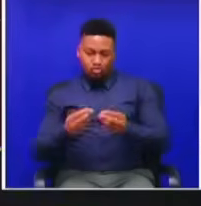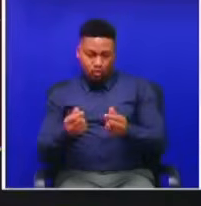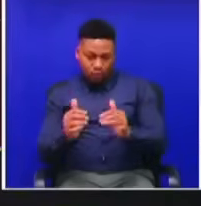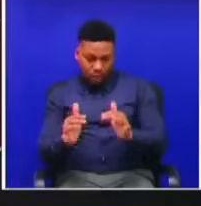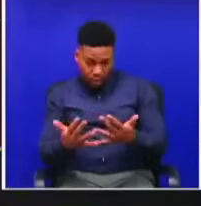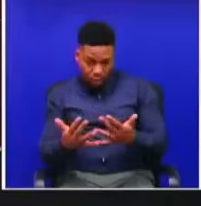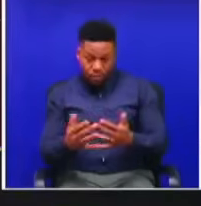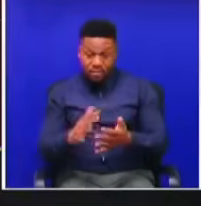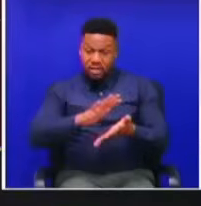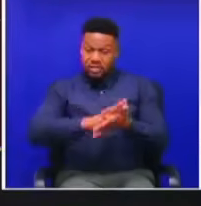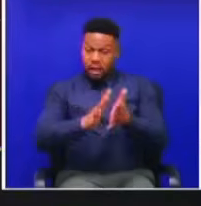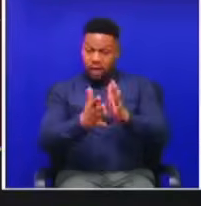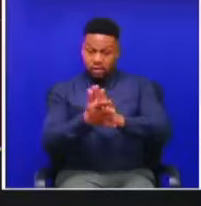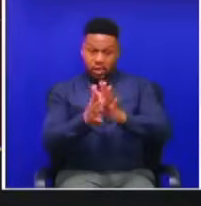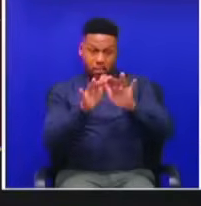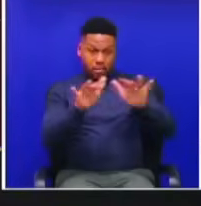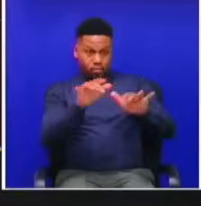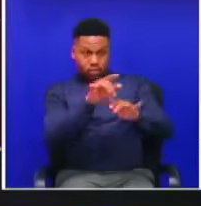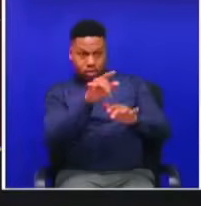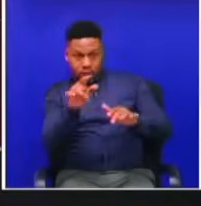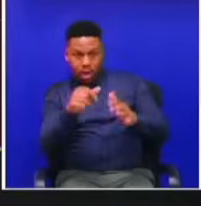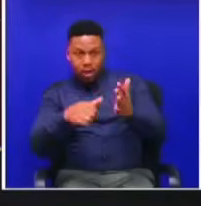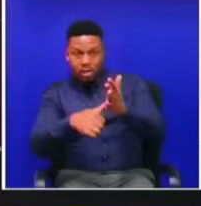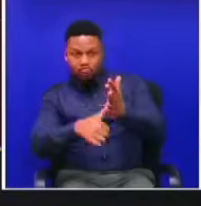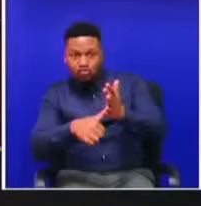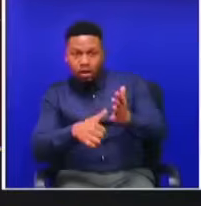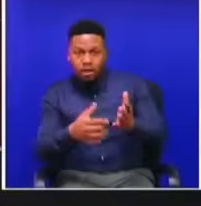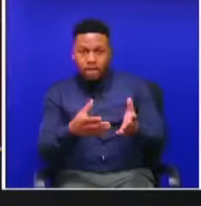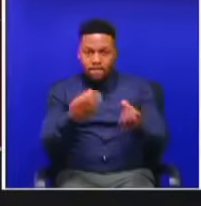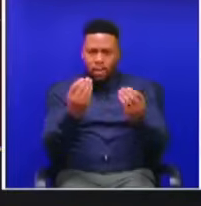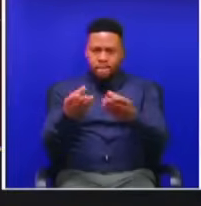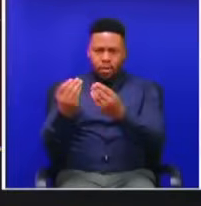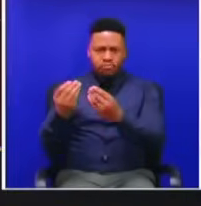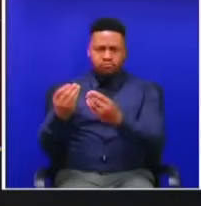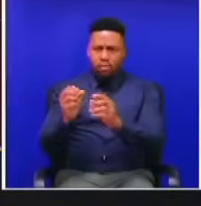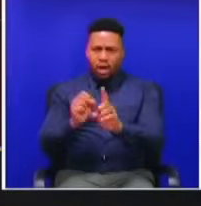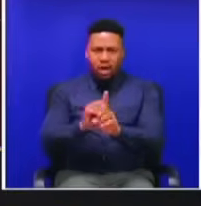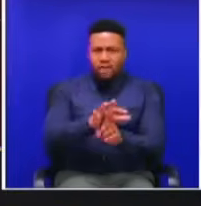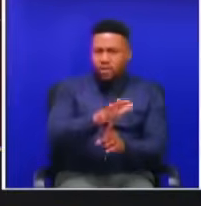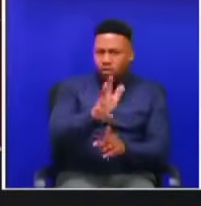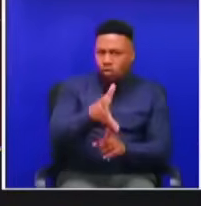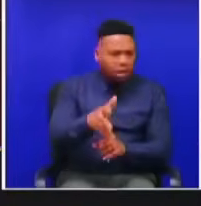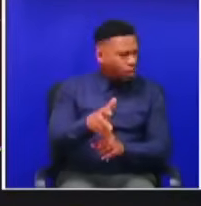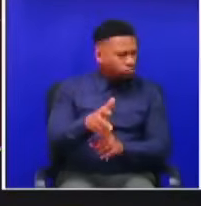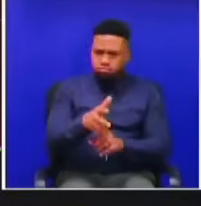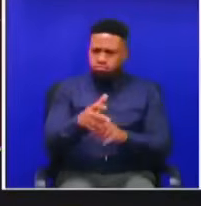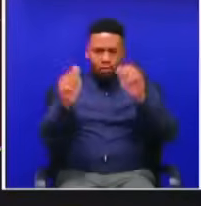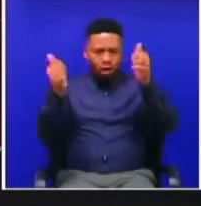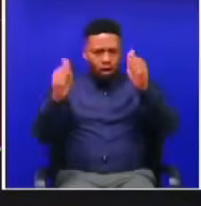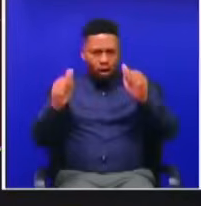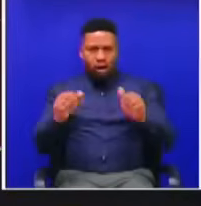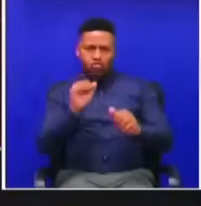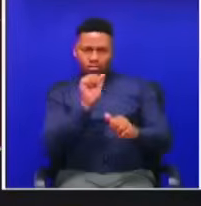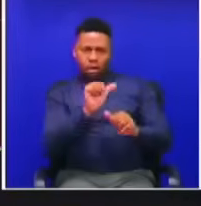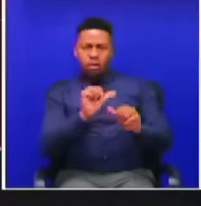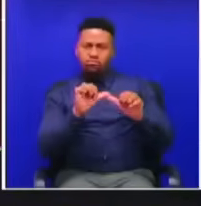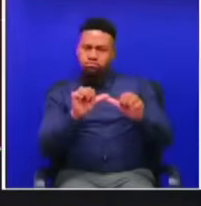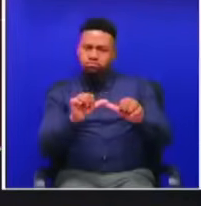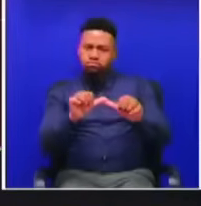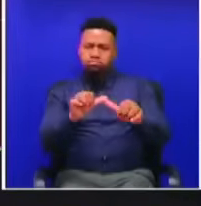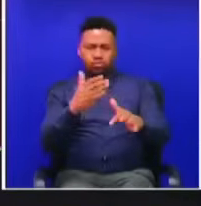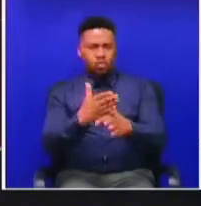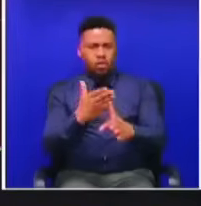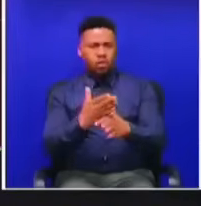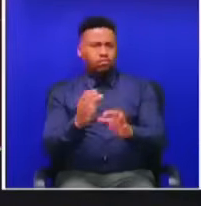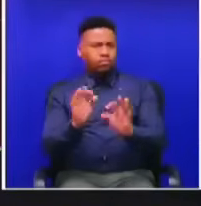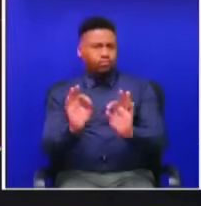be affected because they will continue with their own accounts. But the operation of